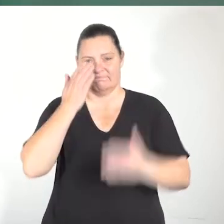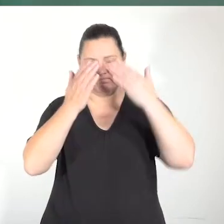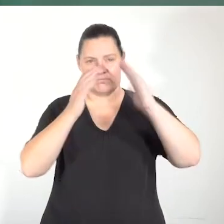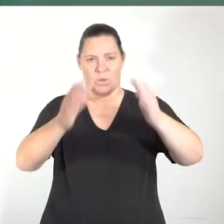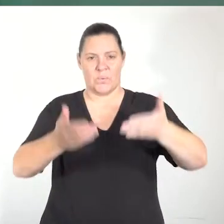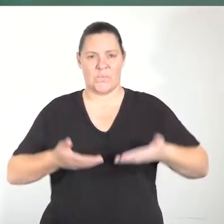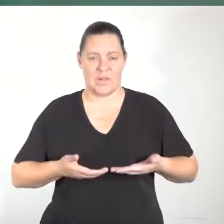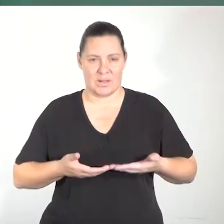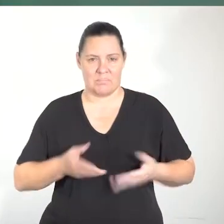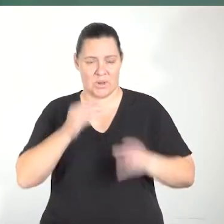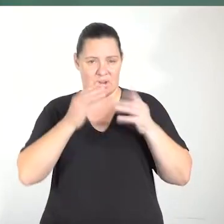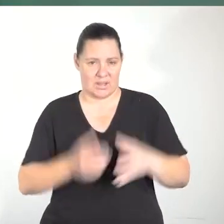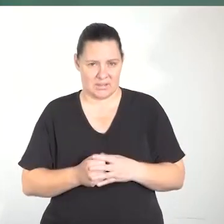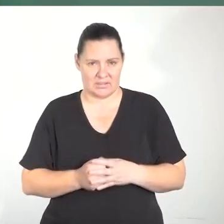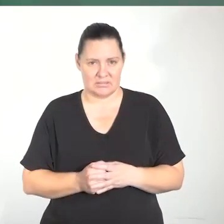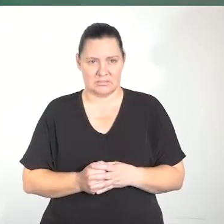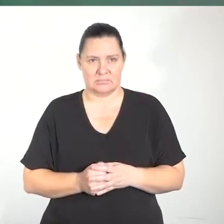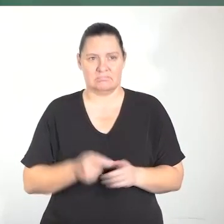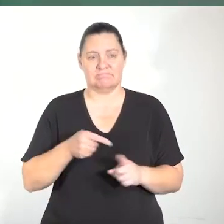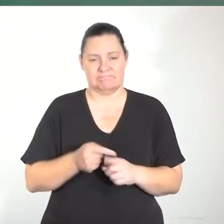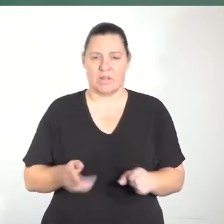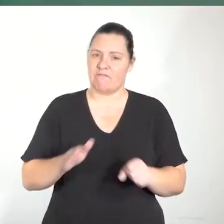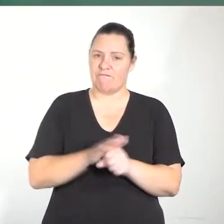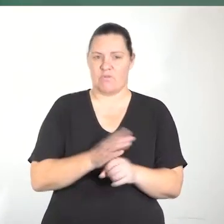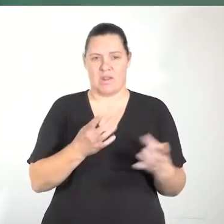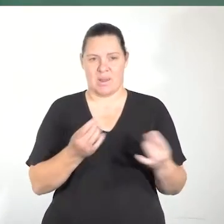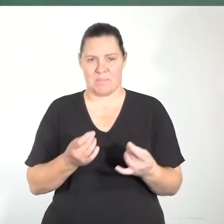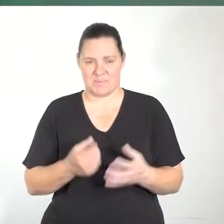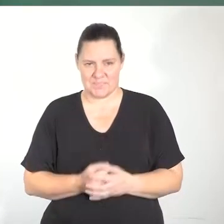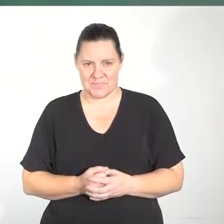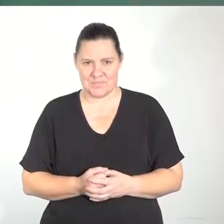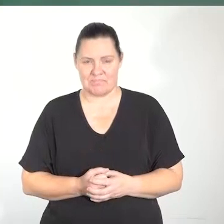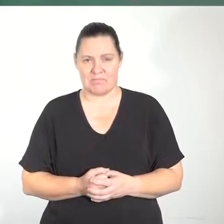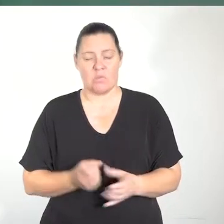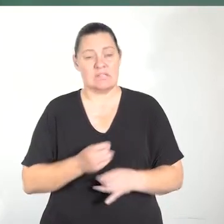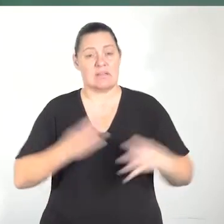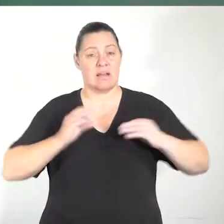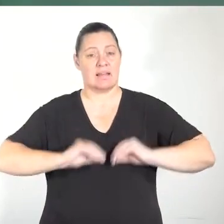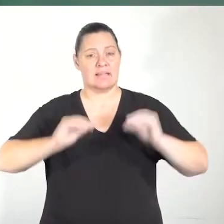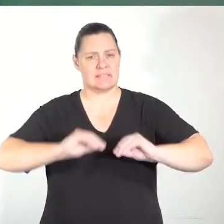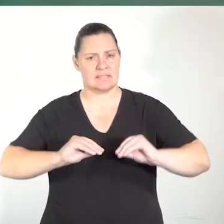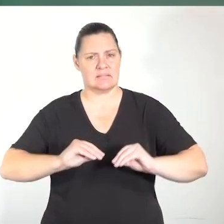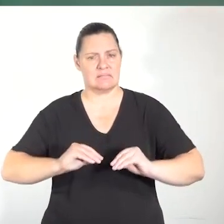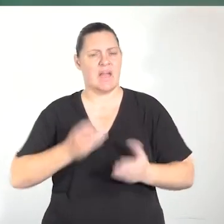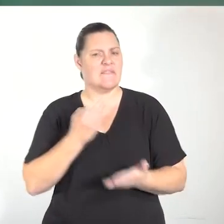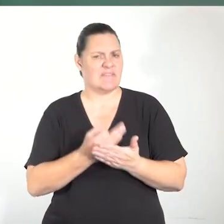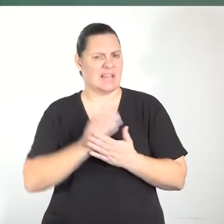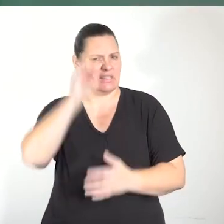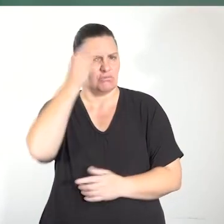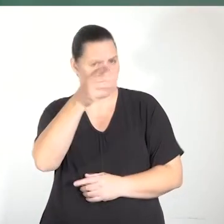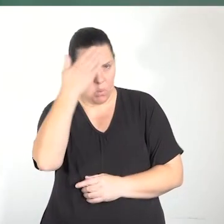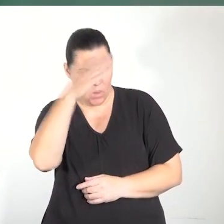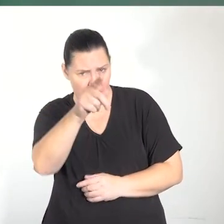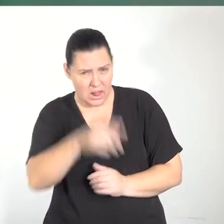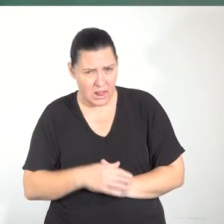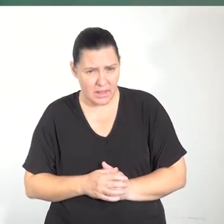Welcome, learners, and welcome to this lesson of whole numbers. Let's start off our lesson with an interesting fact. Did you